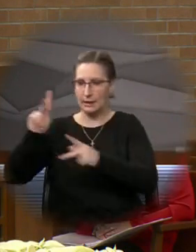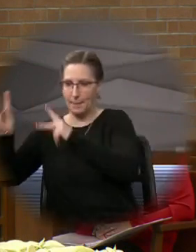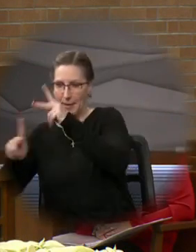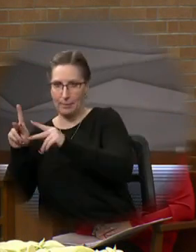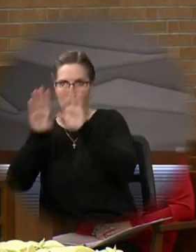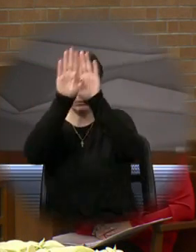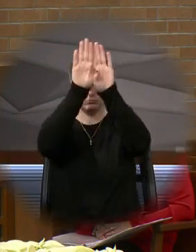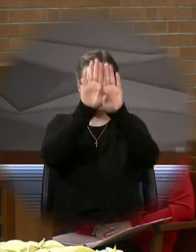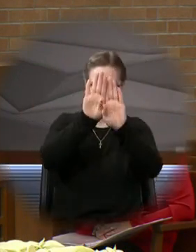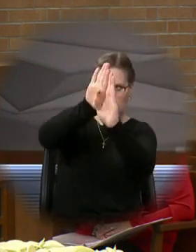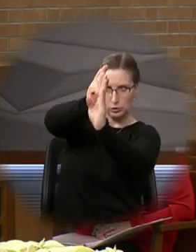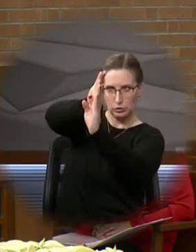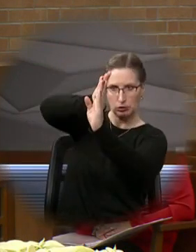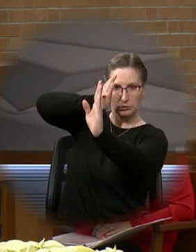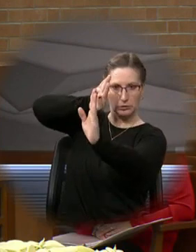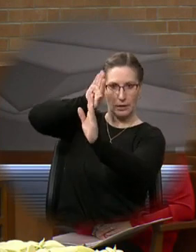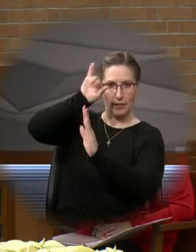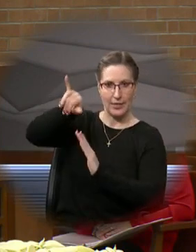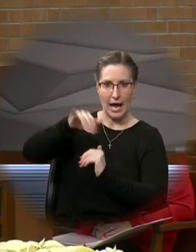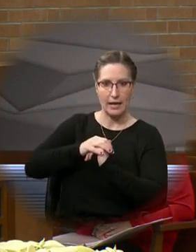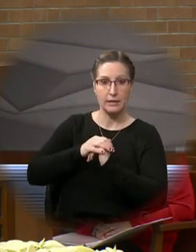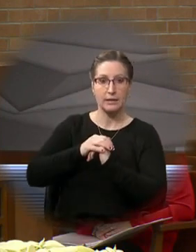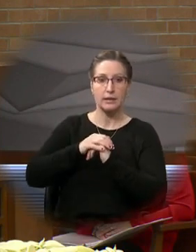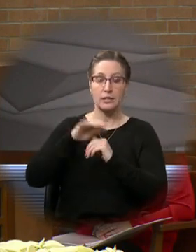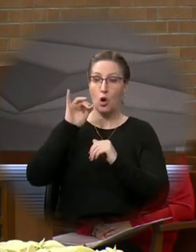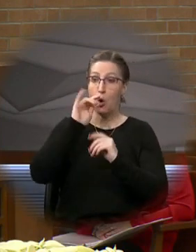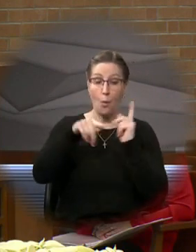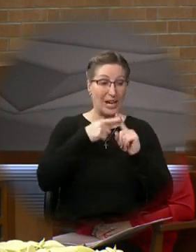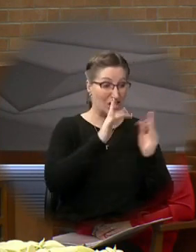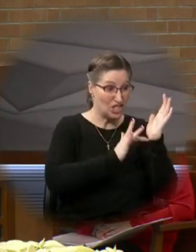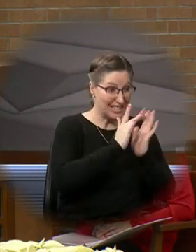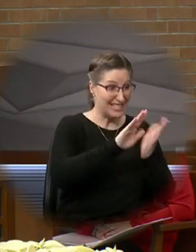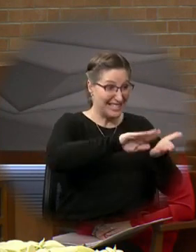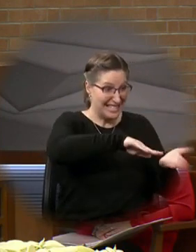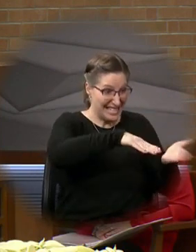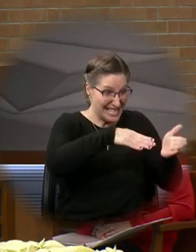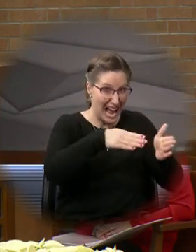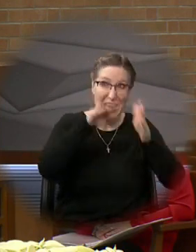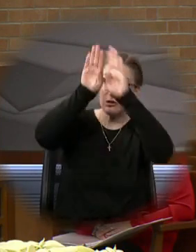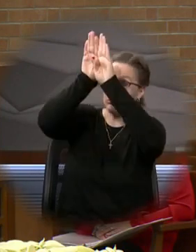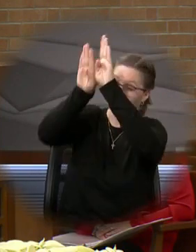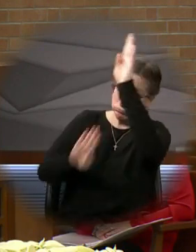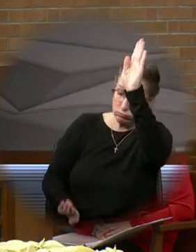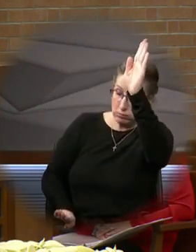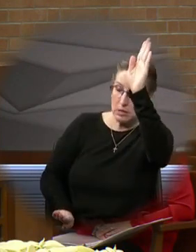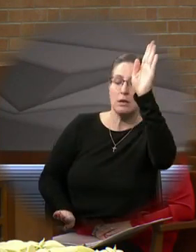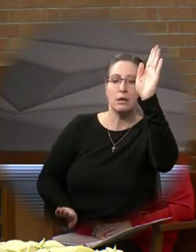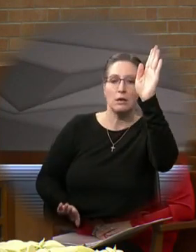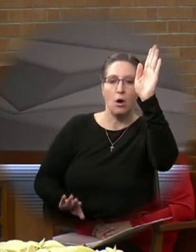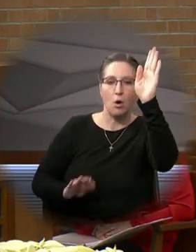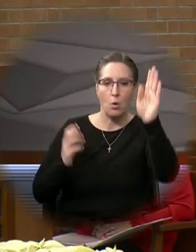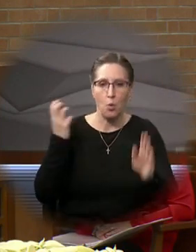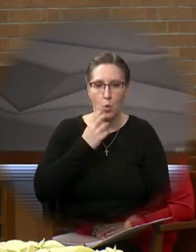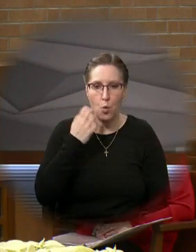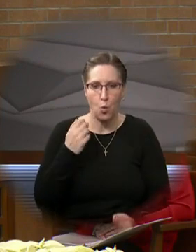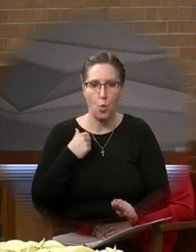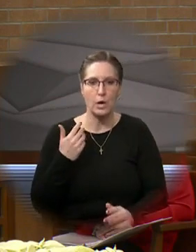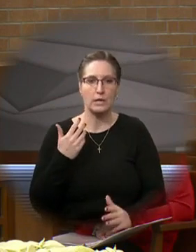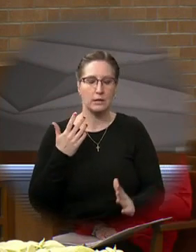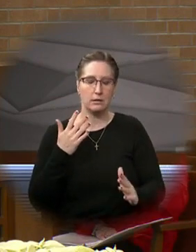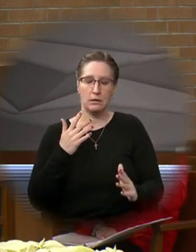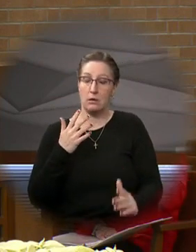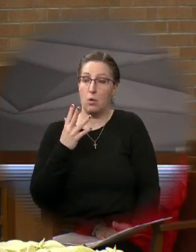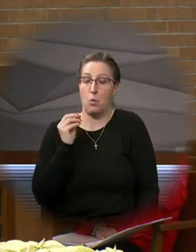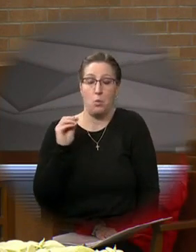people. So the fact that it gets torn at the moment of Jesus' death symbolizes something very profound